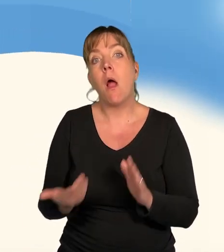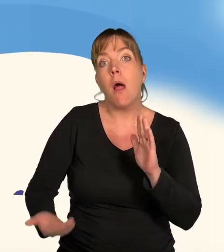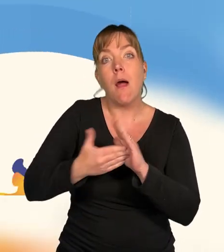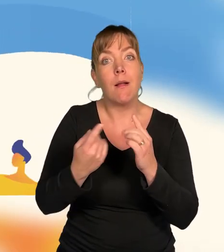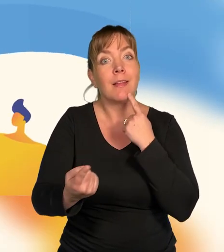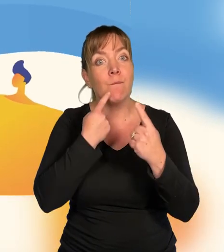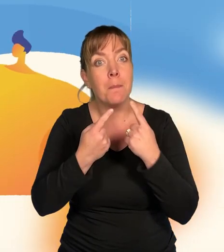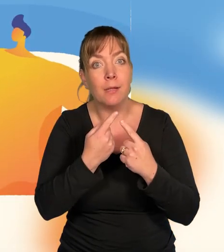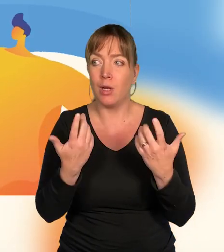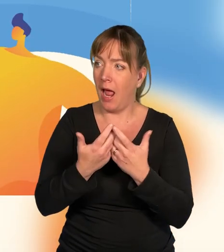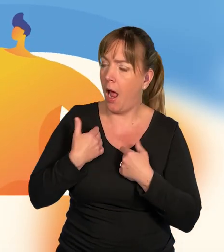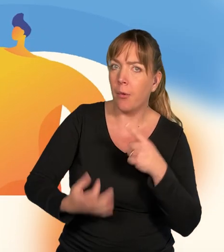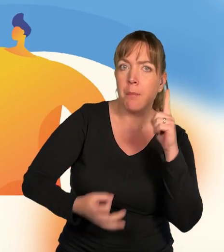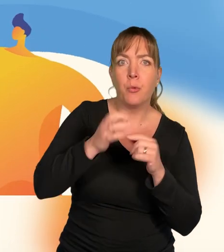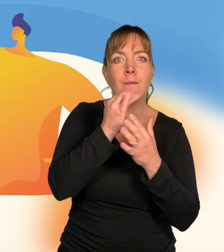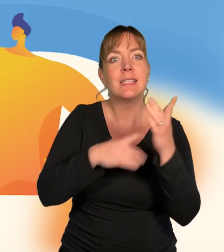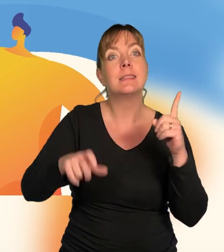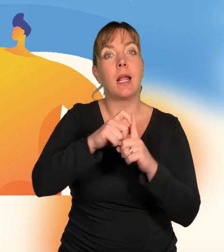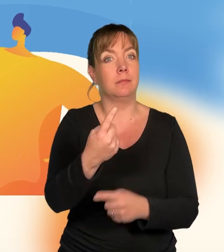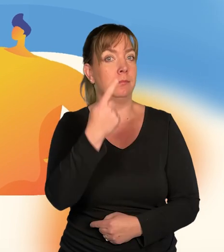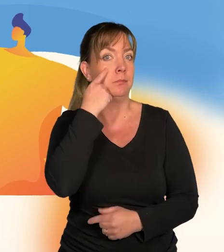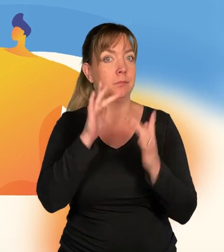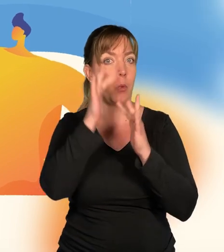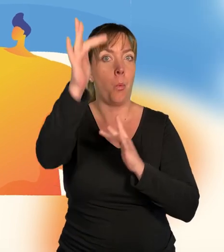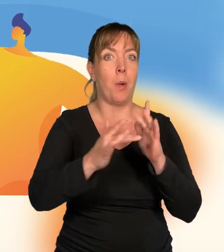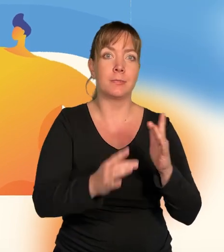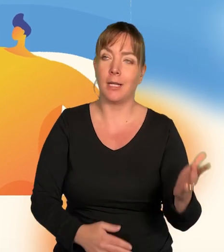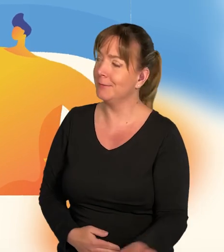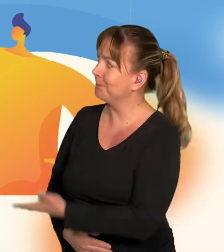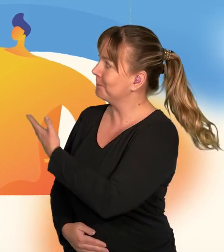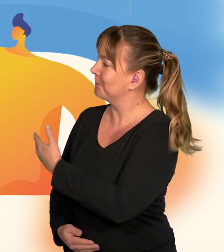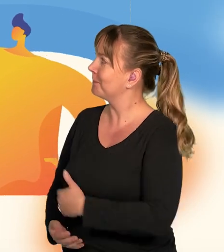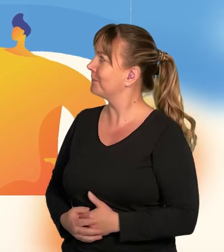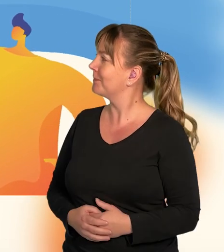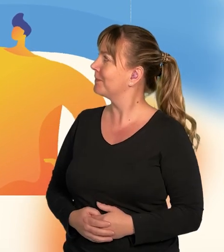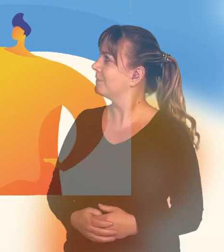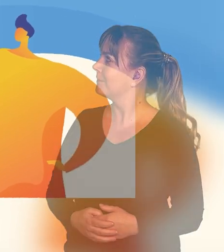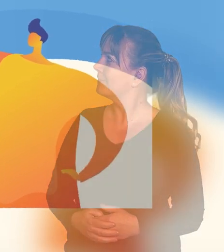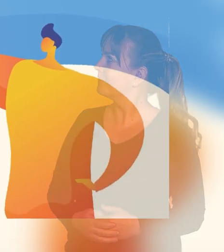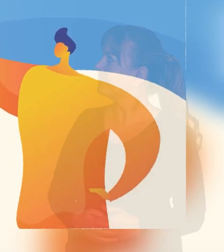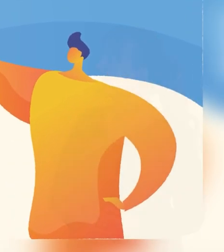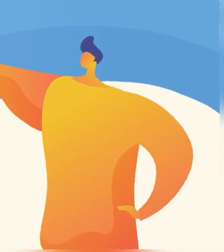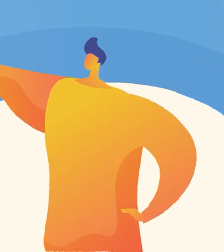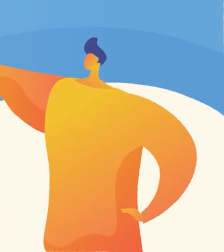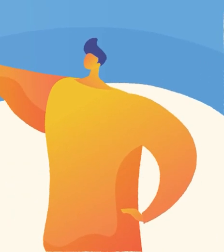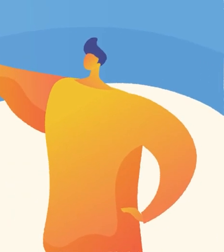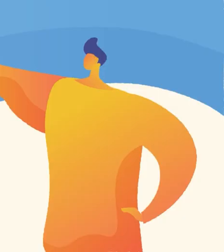For more information on how we're working to improve the SEND and Alternative Provision System, visit gov.uk.